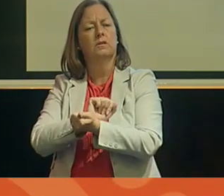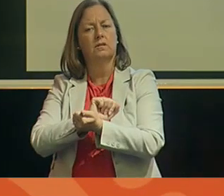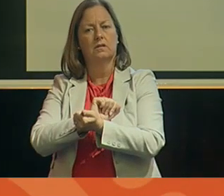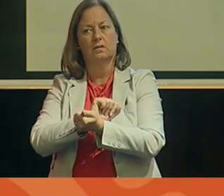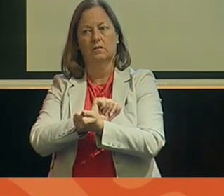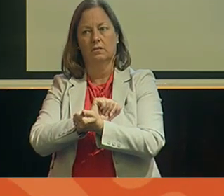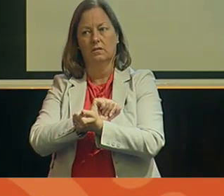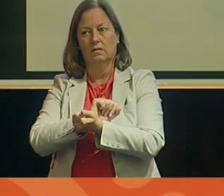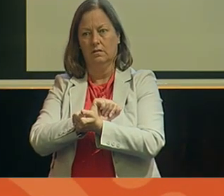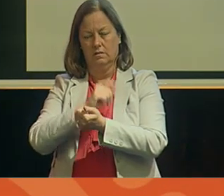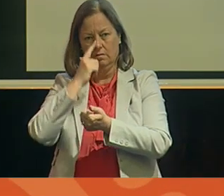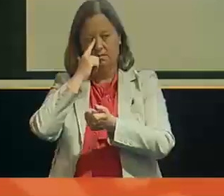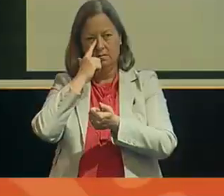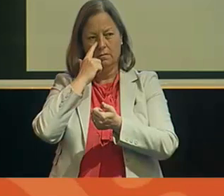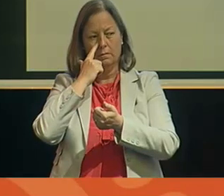Their hair all been balled up.